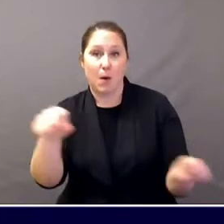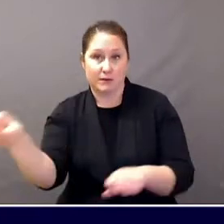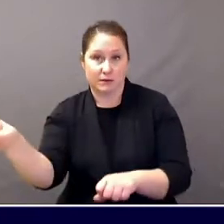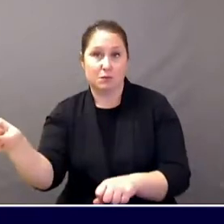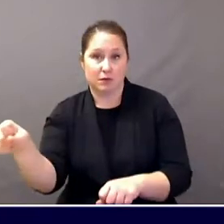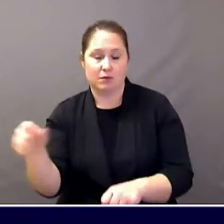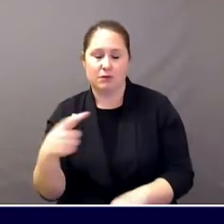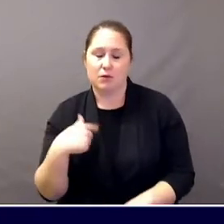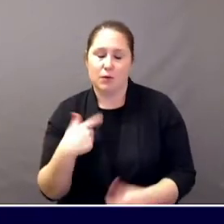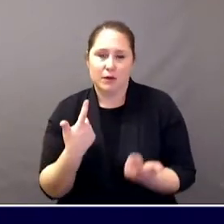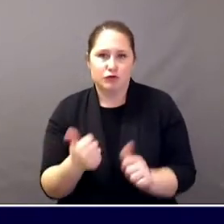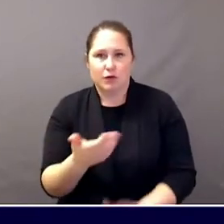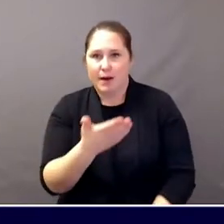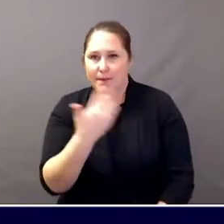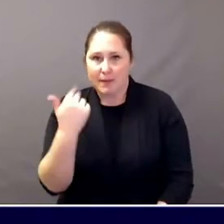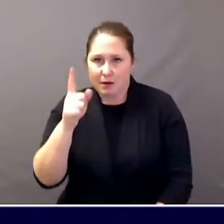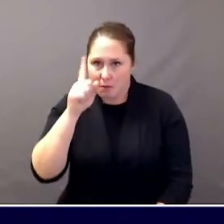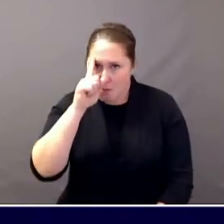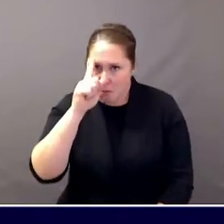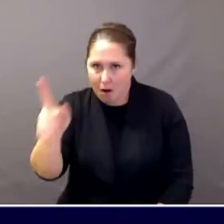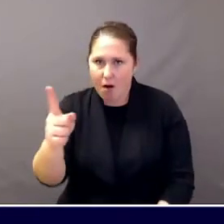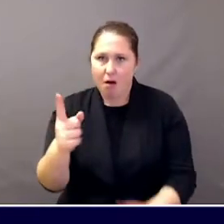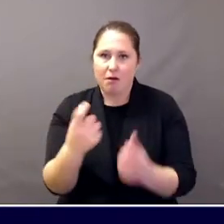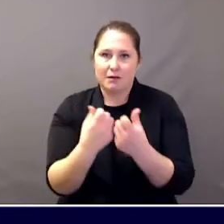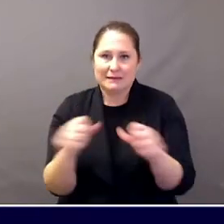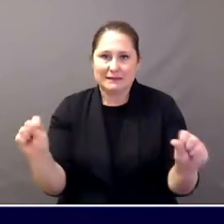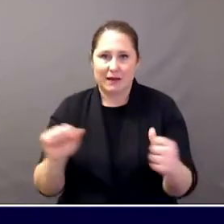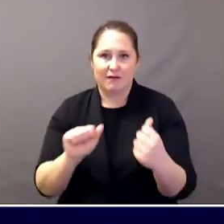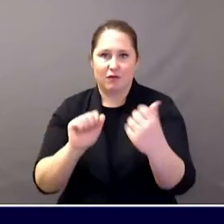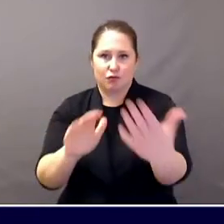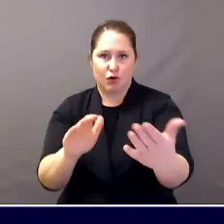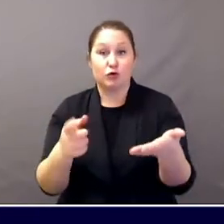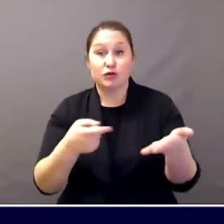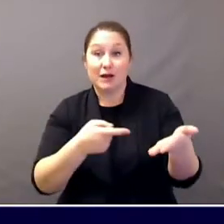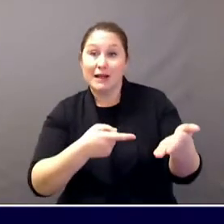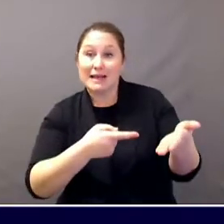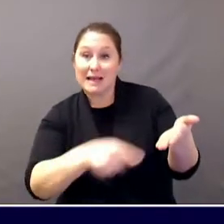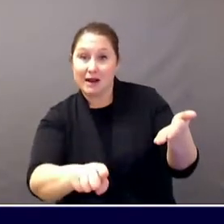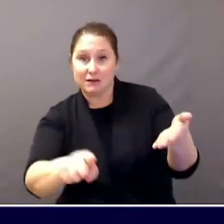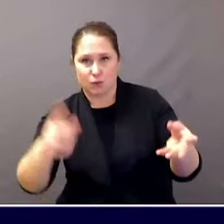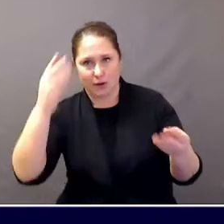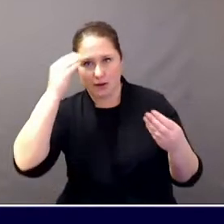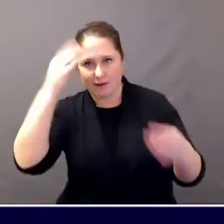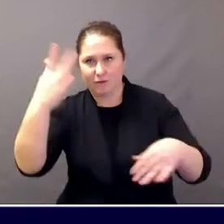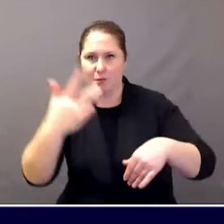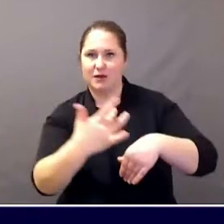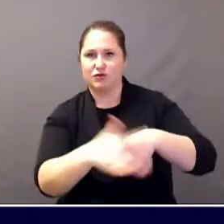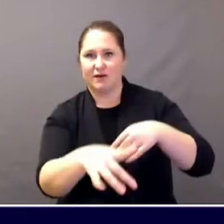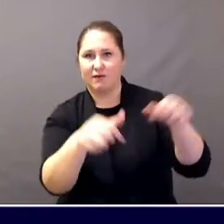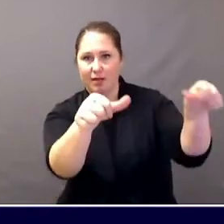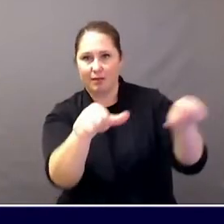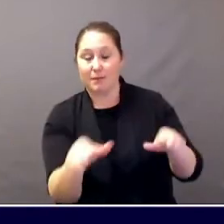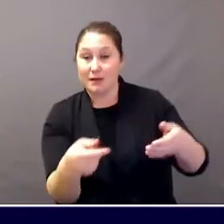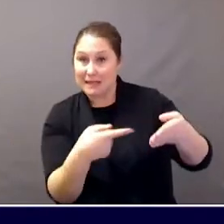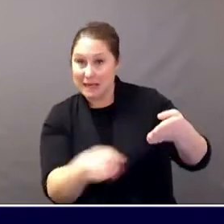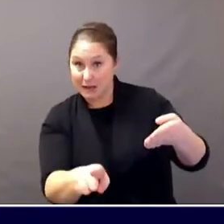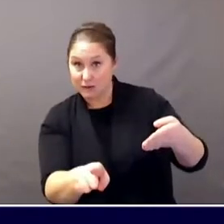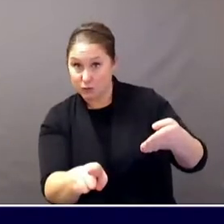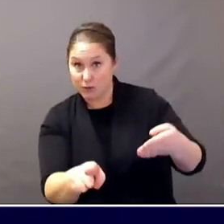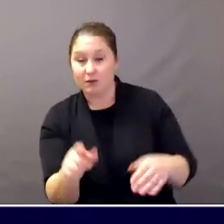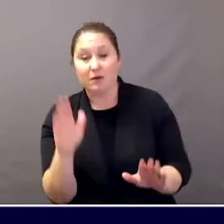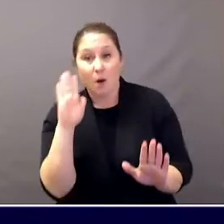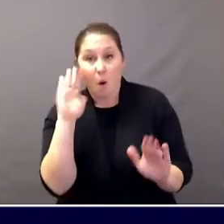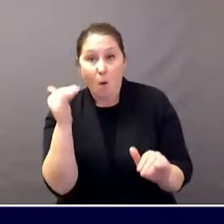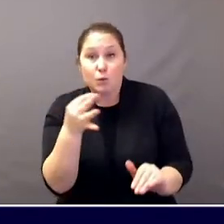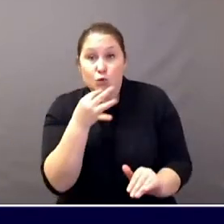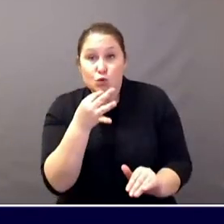safe way. But beginning next week, that information will be available, and some of our healthcare providers will begin to schedule people soon.